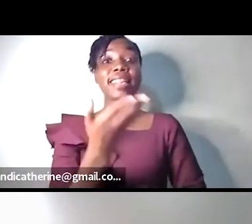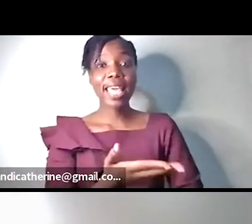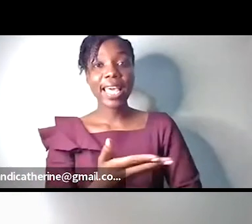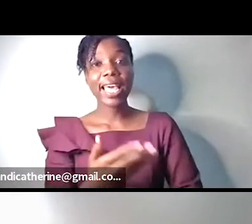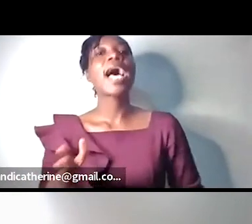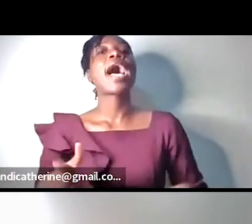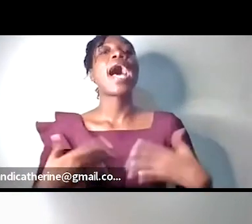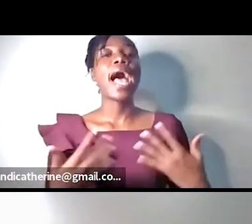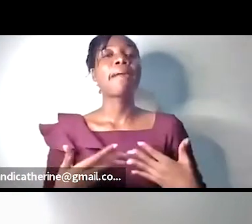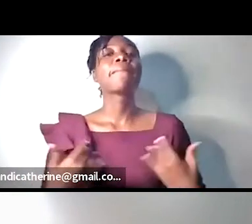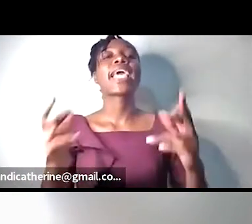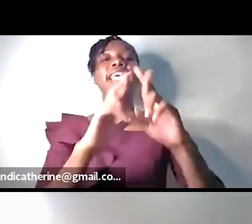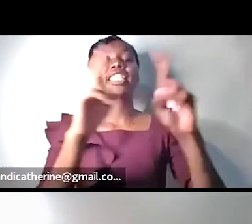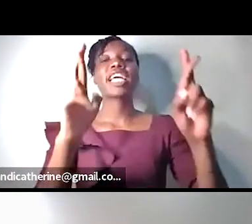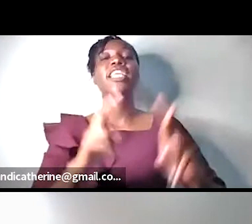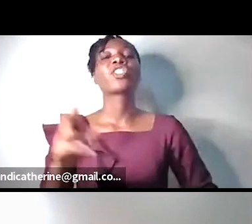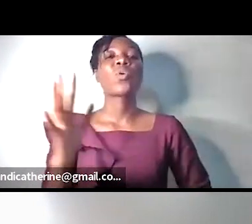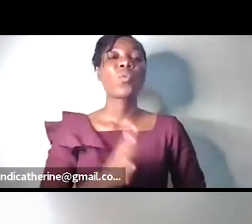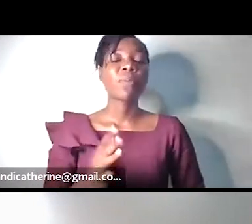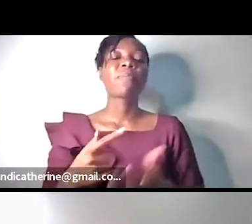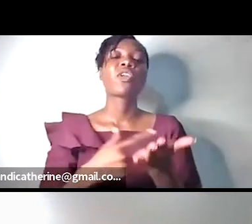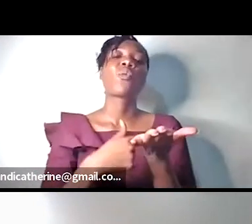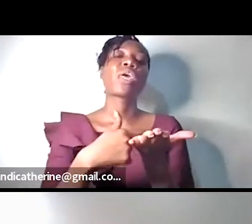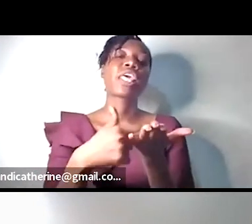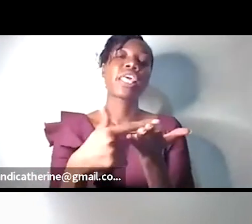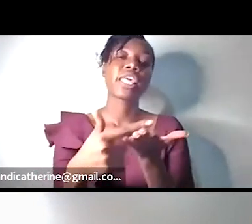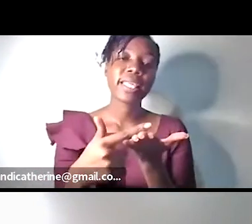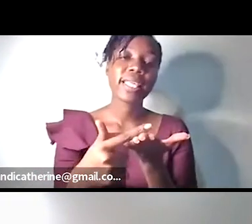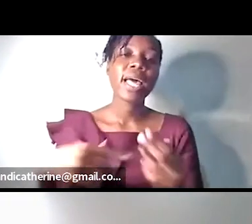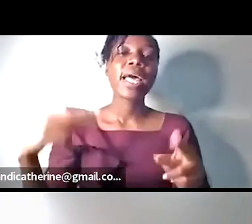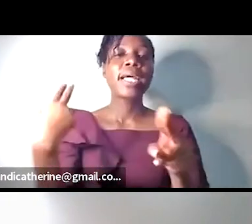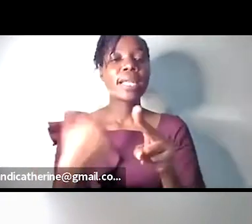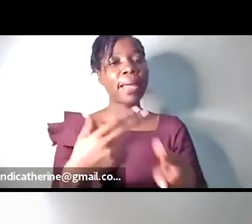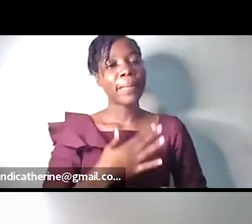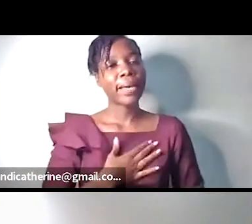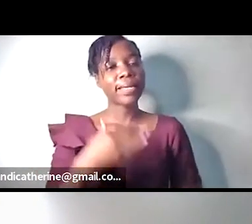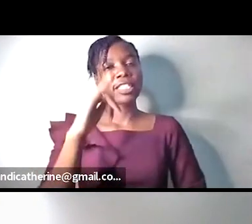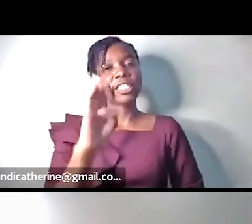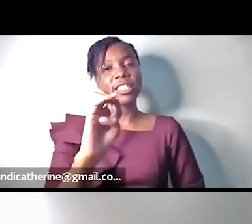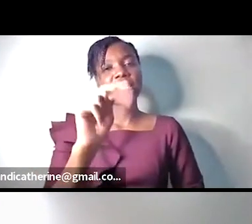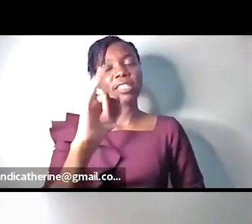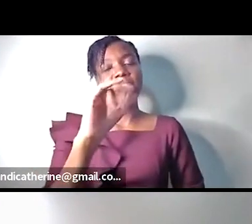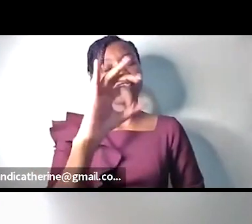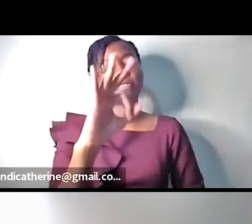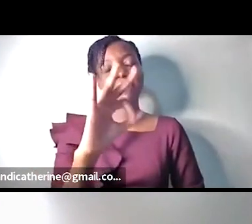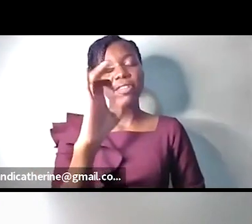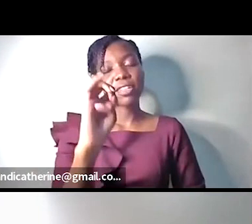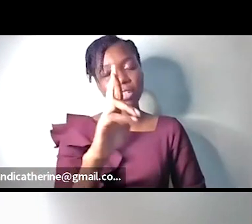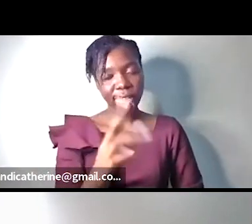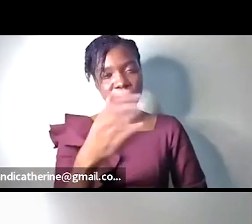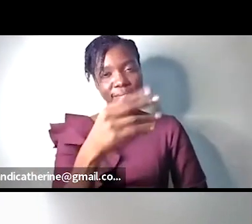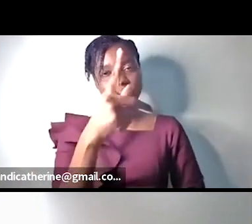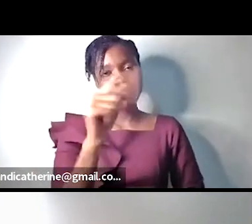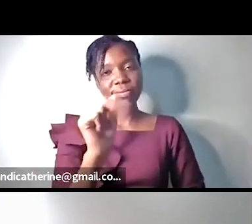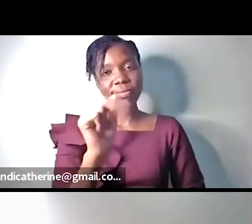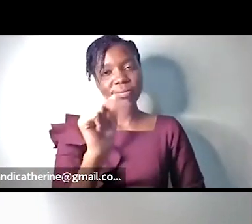happy International Women's Week. My name is Jennifer Karina. I am a life leadership and